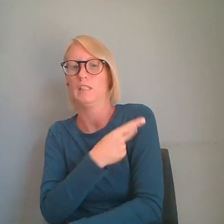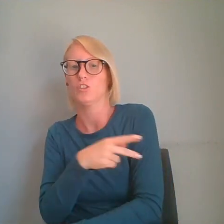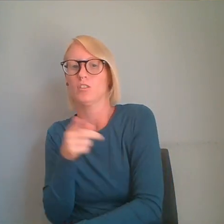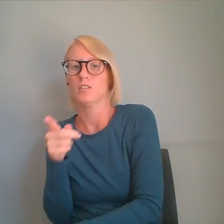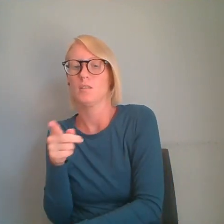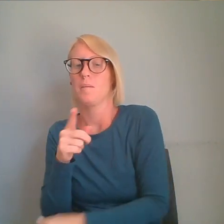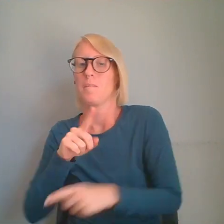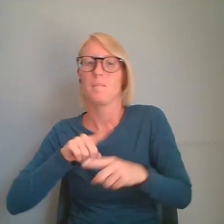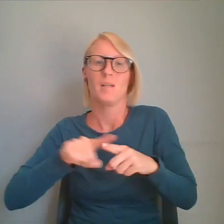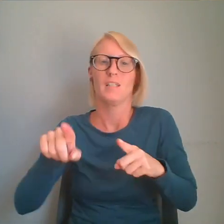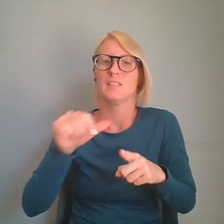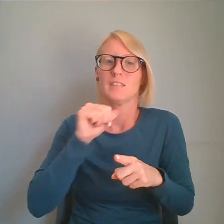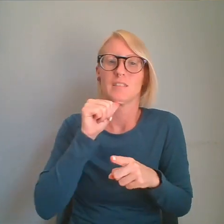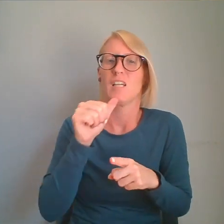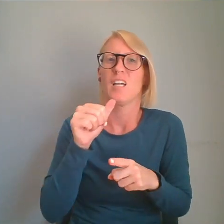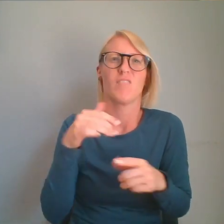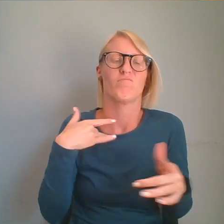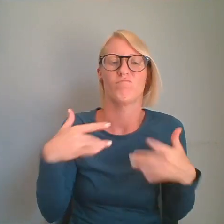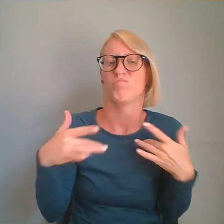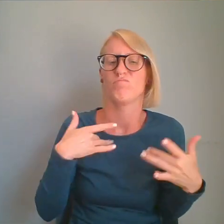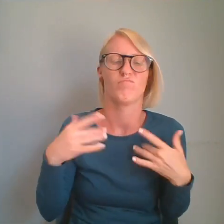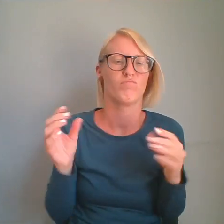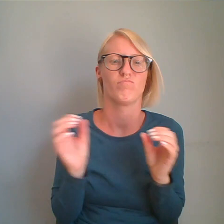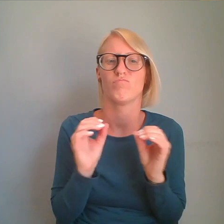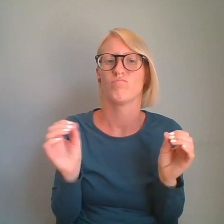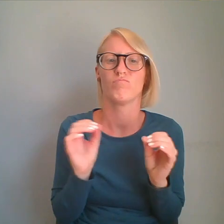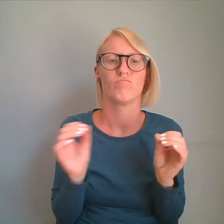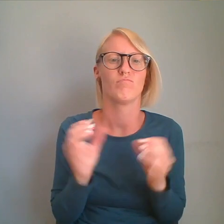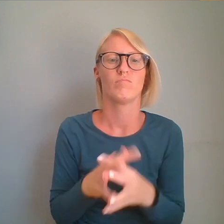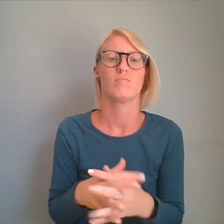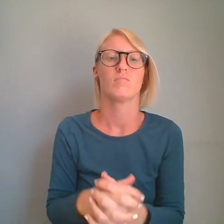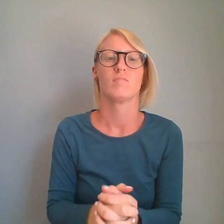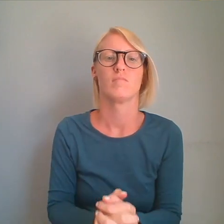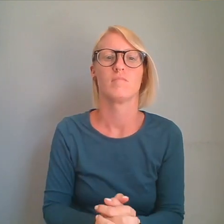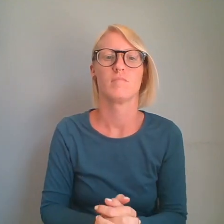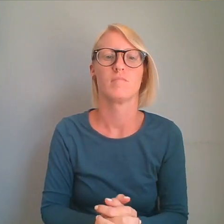it's not something to be worried about.